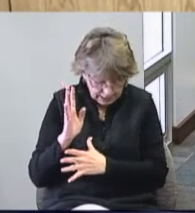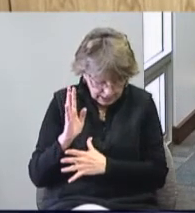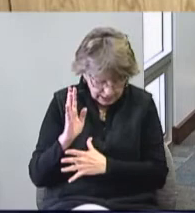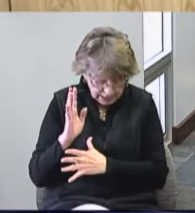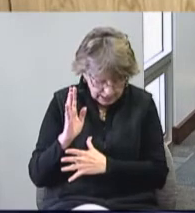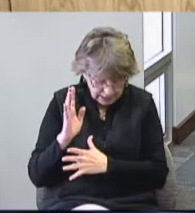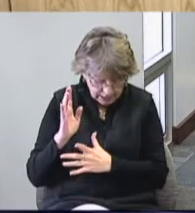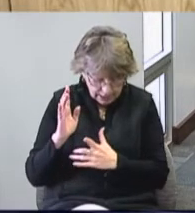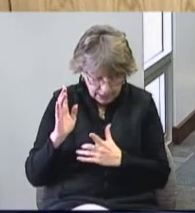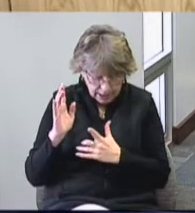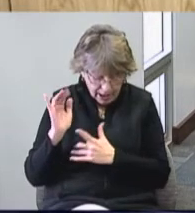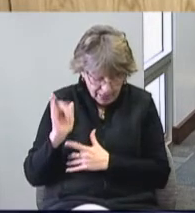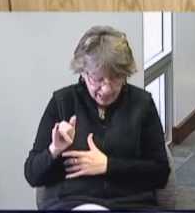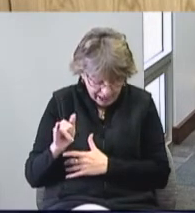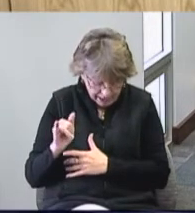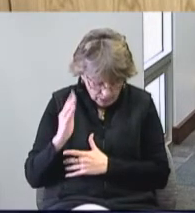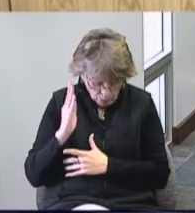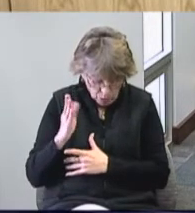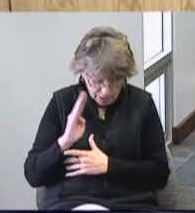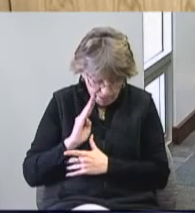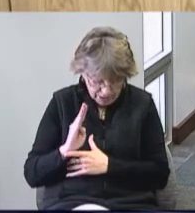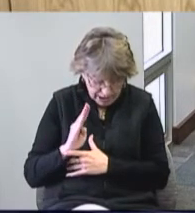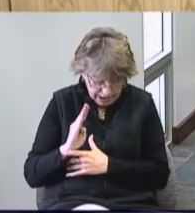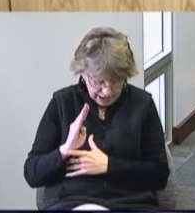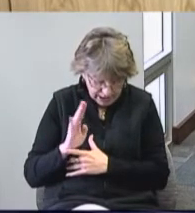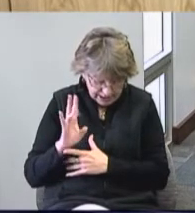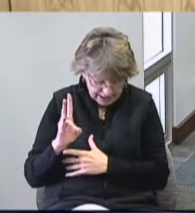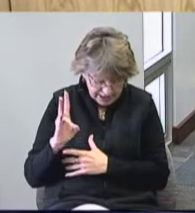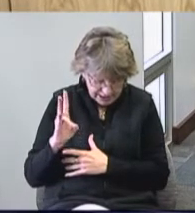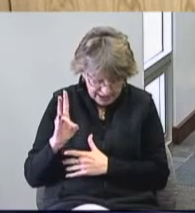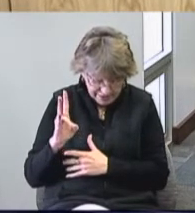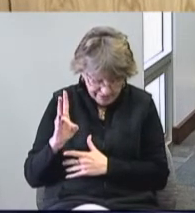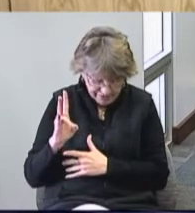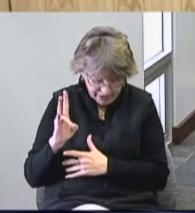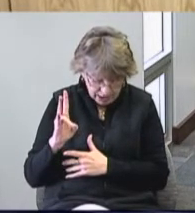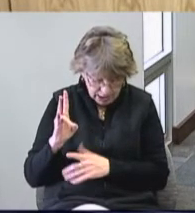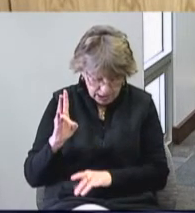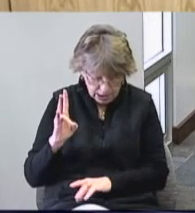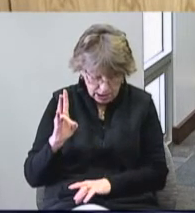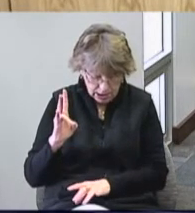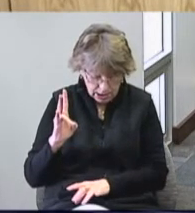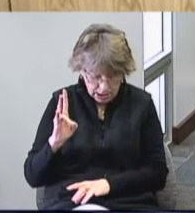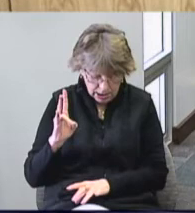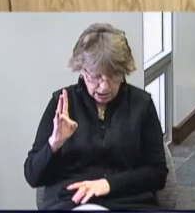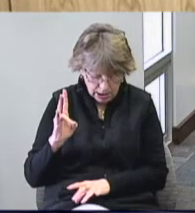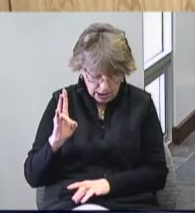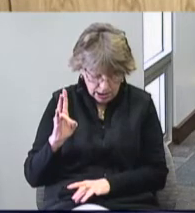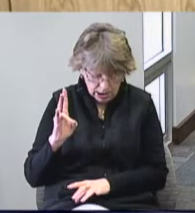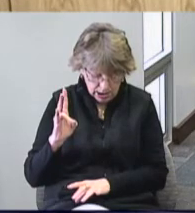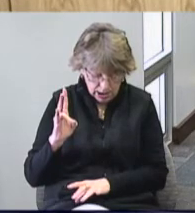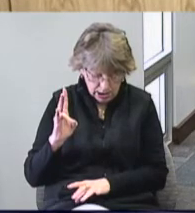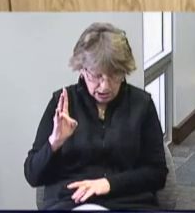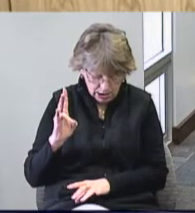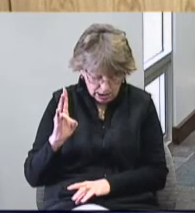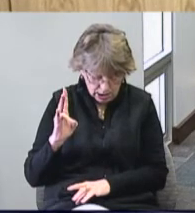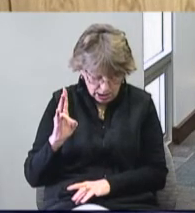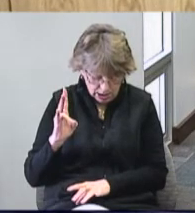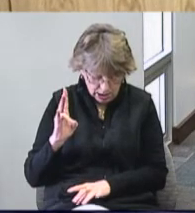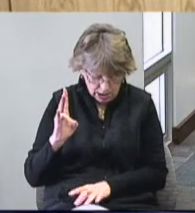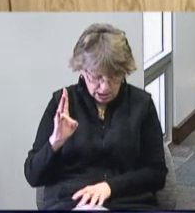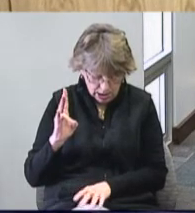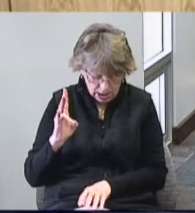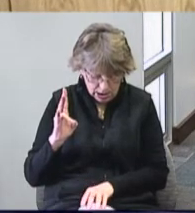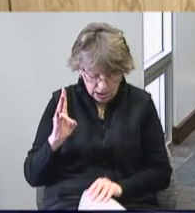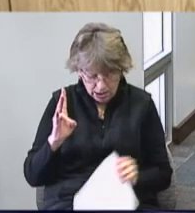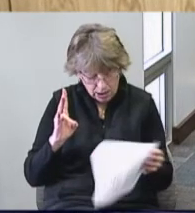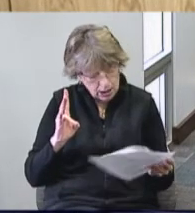7D, or 7, yeah, it'd have to be 7D. How about would- 7, yeah, Wouldn't it, or yeah. you wanna make it